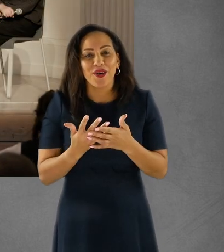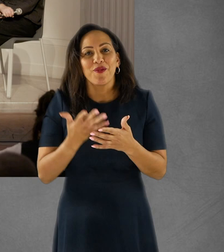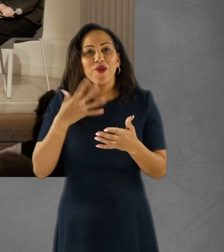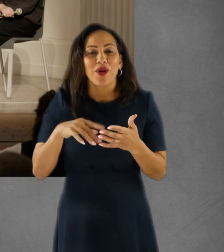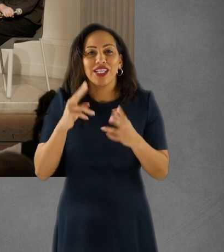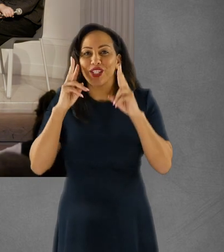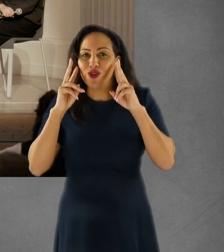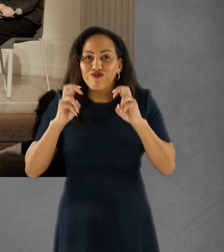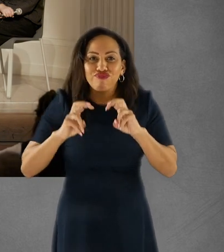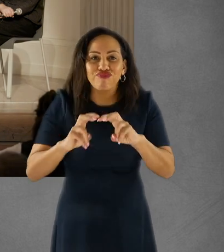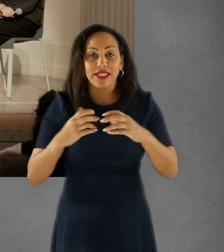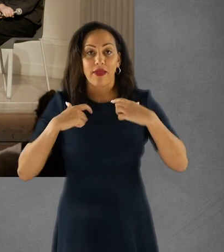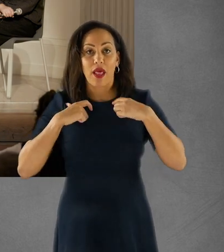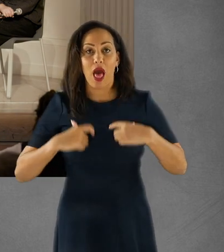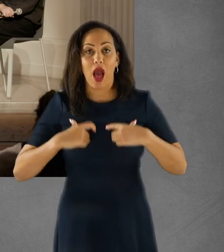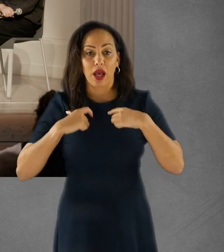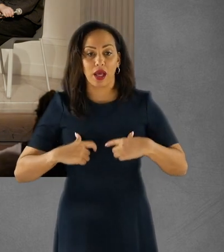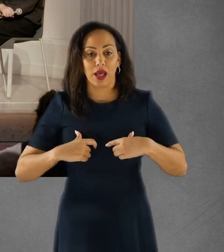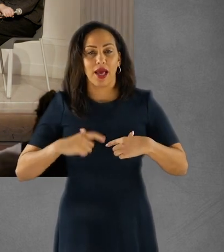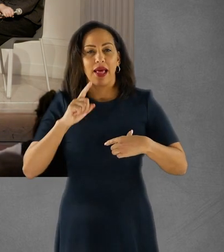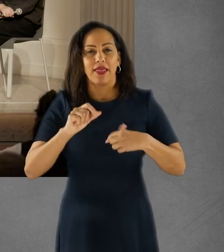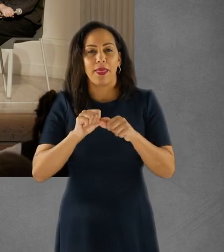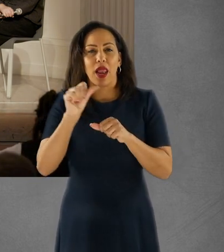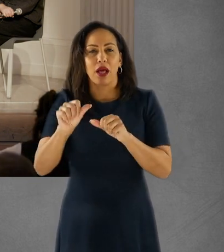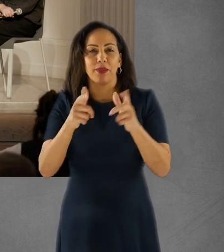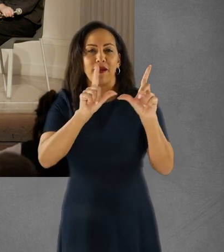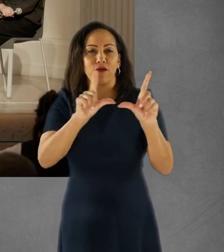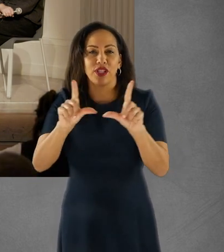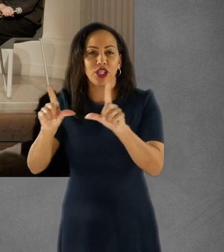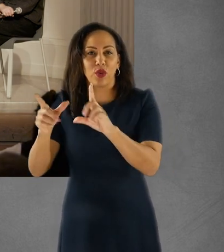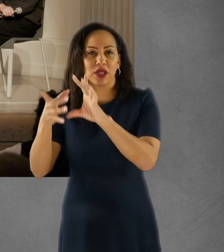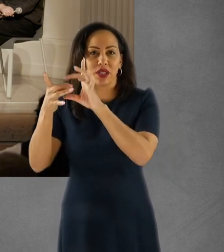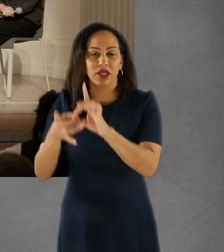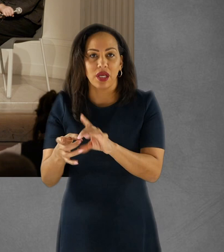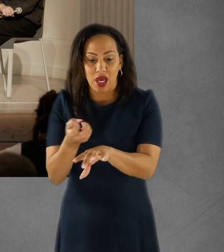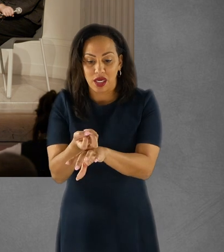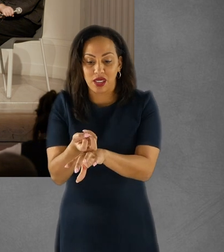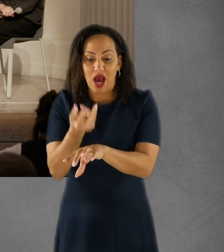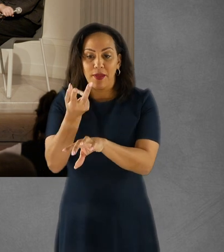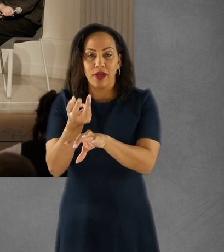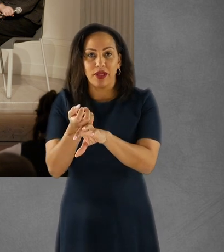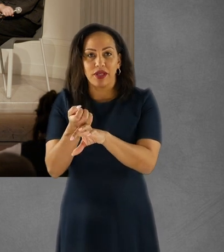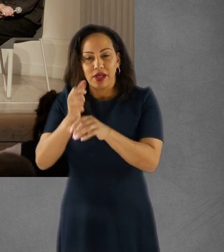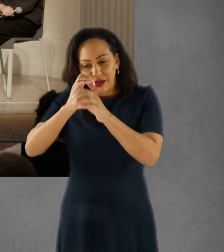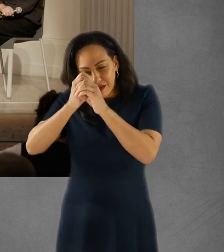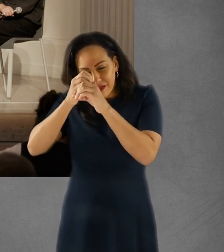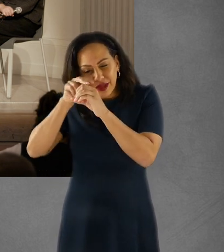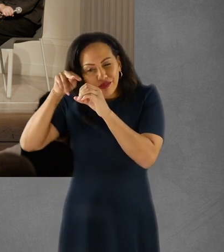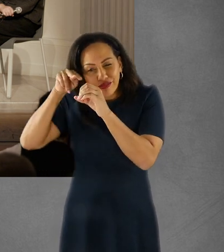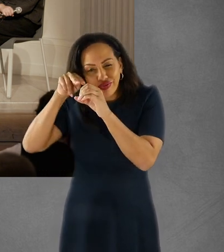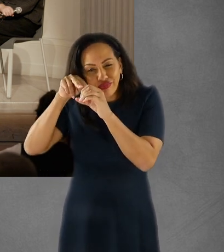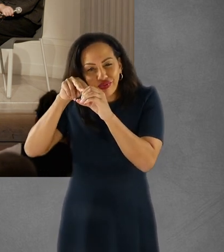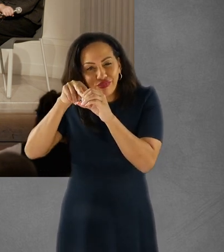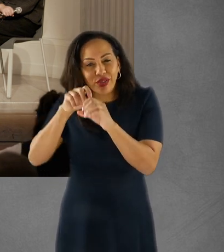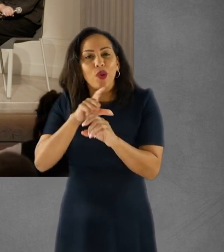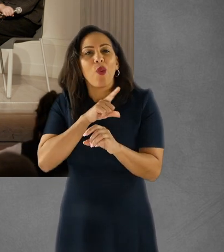there was something in kind of, let's look into the lung. And I guess the last one, there's some footage that travels through a diamond. That's like one of the